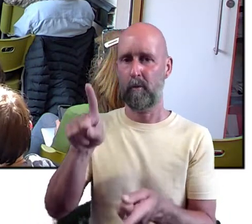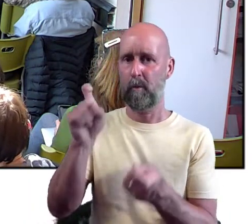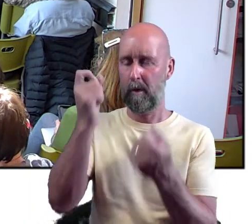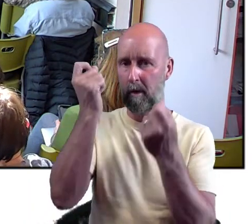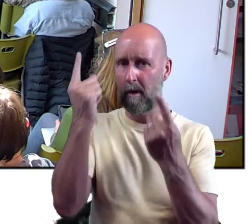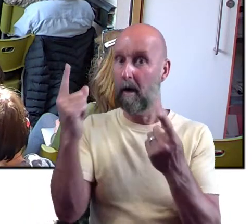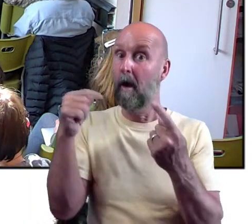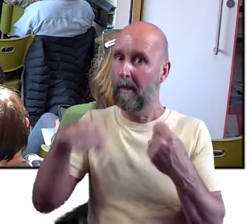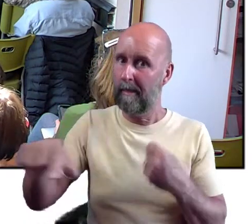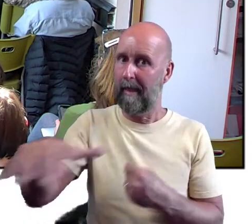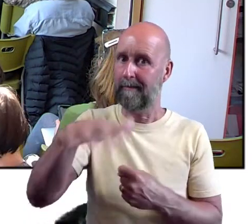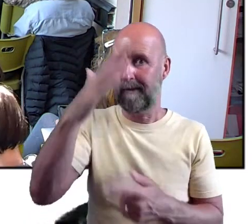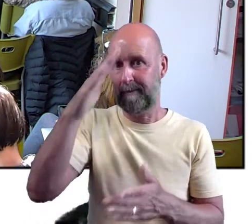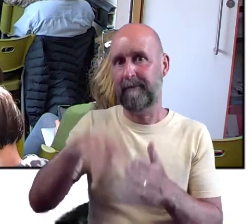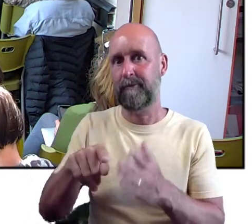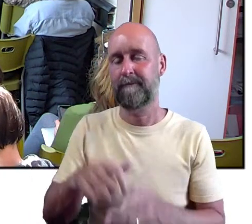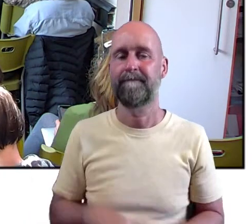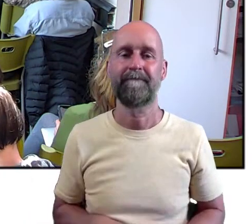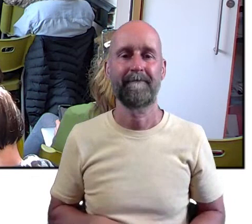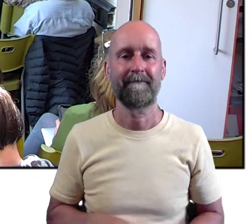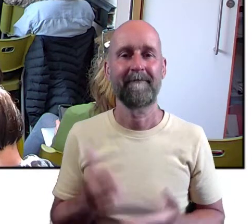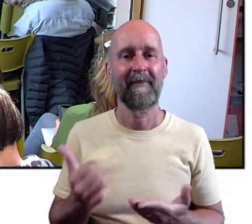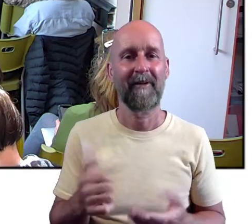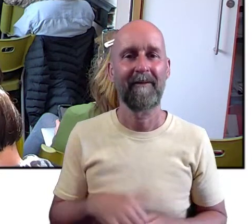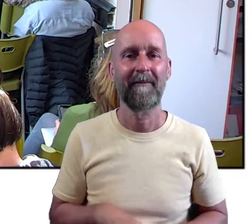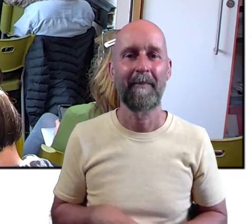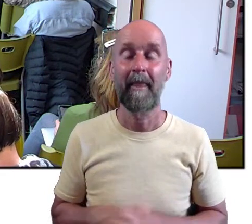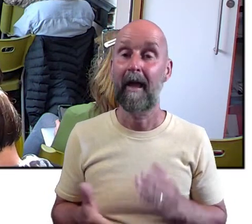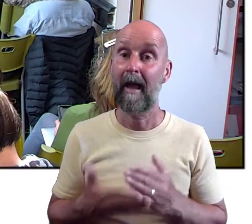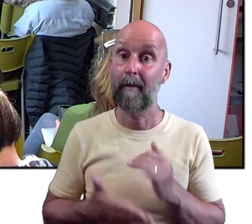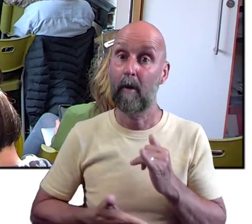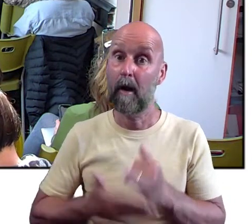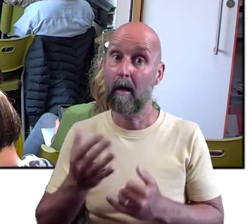Yeah. Great. Any last questions for anyone?